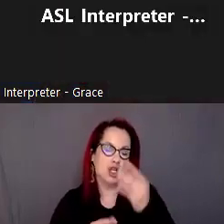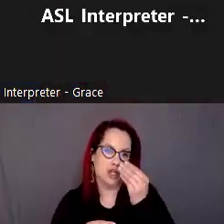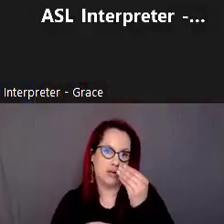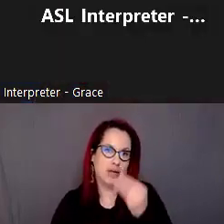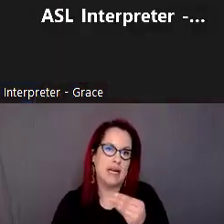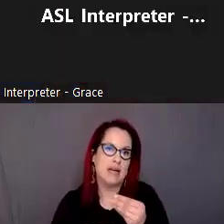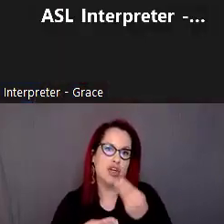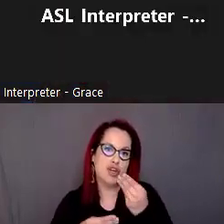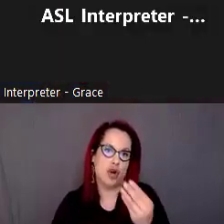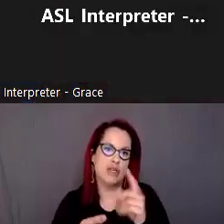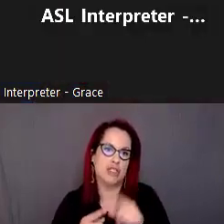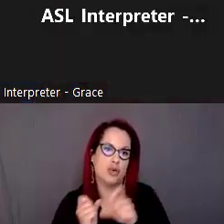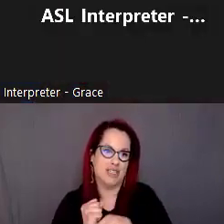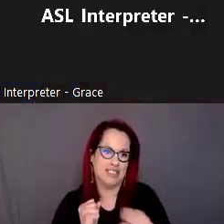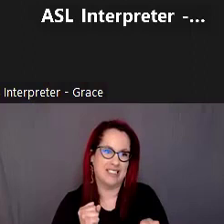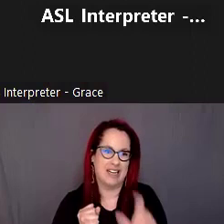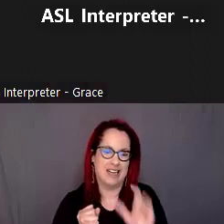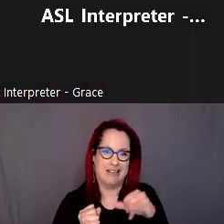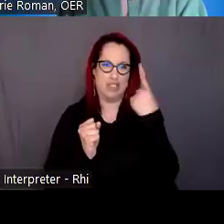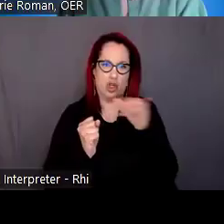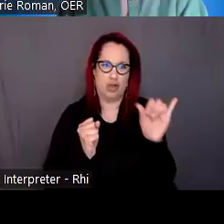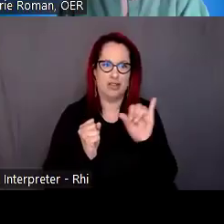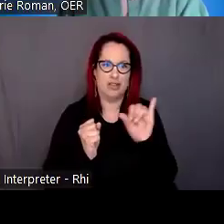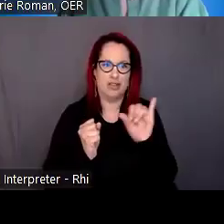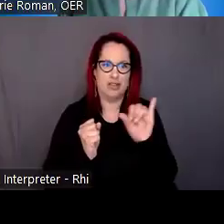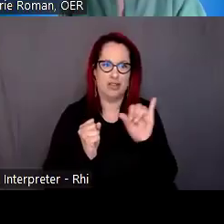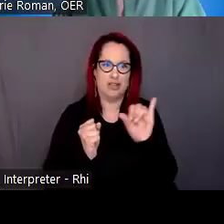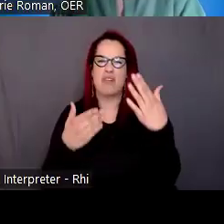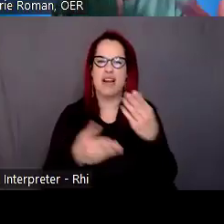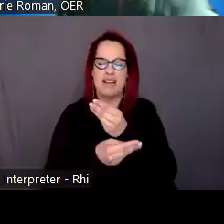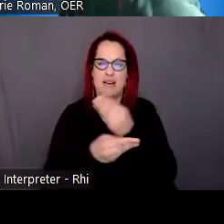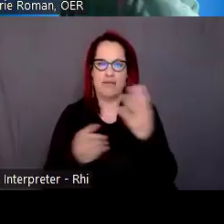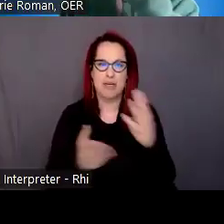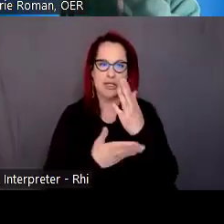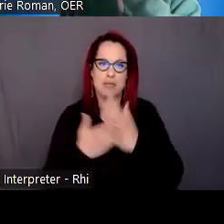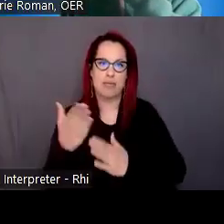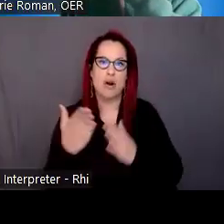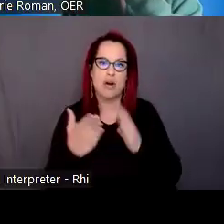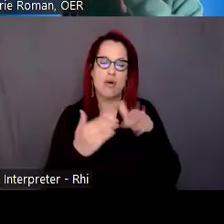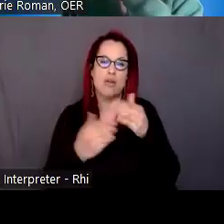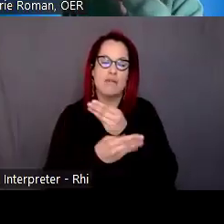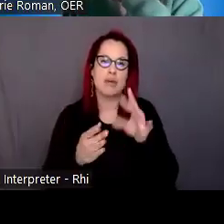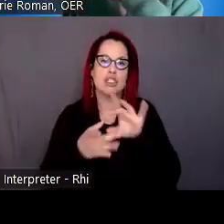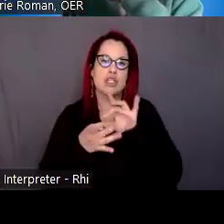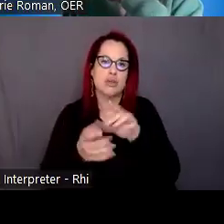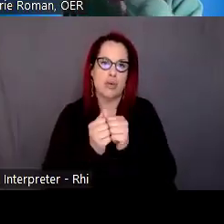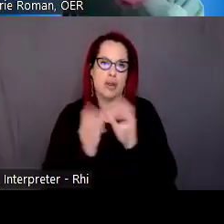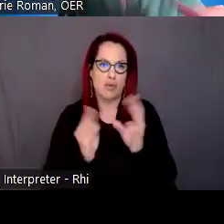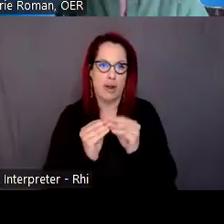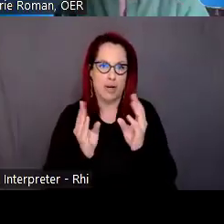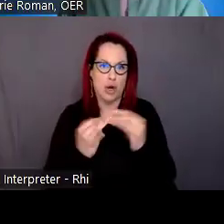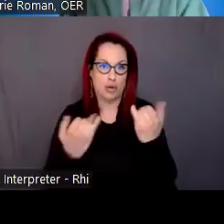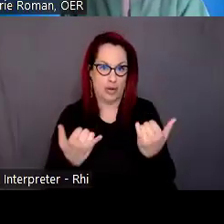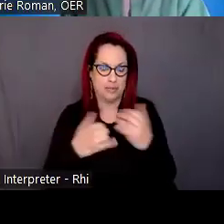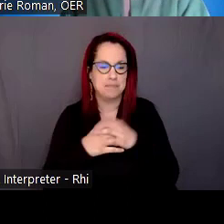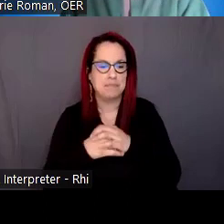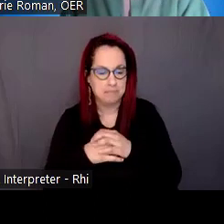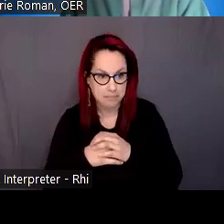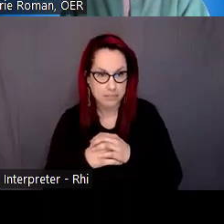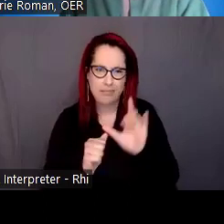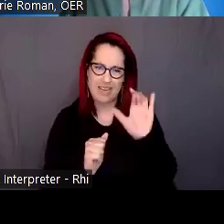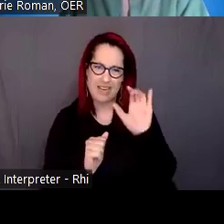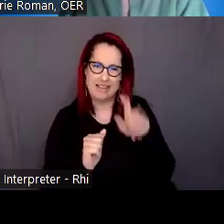have provided that information as part of the information associated with this webinar. And this is